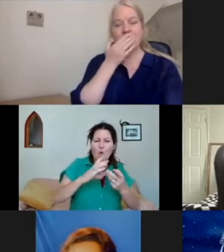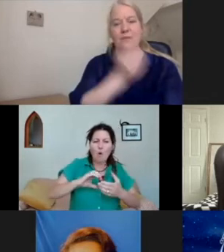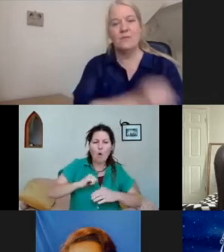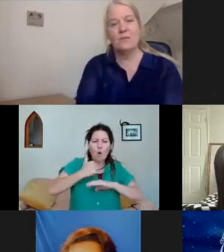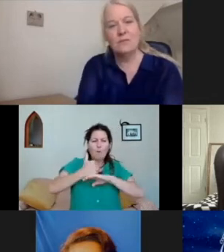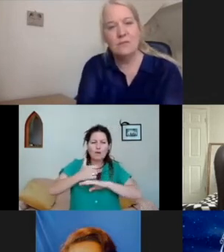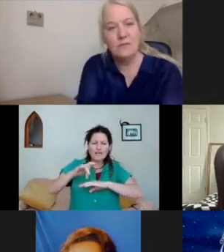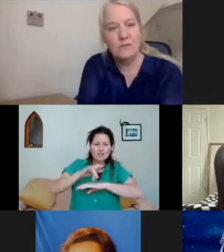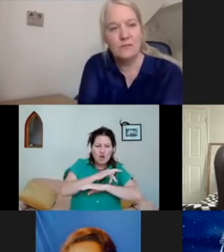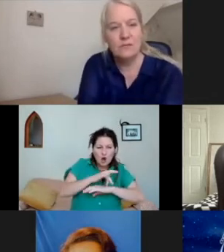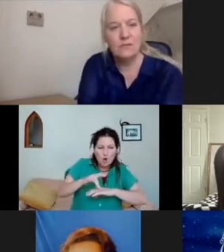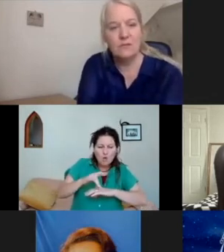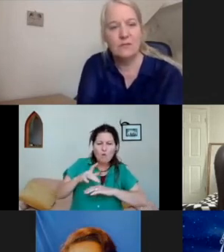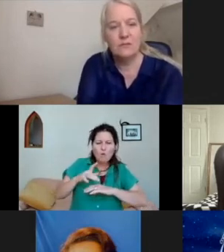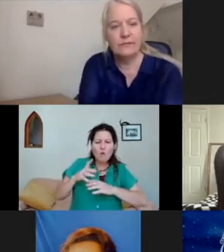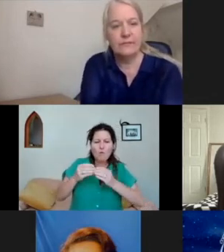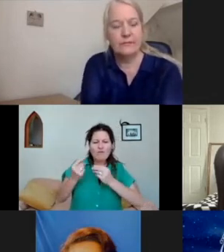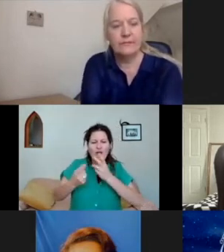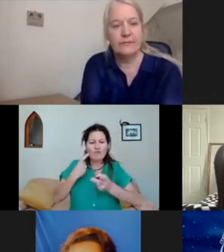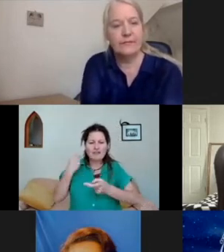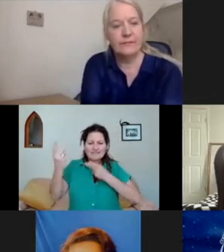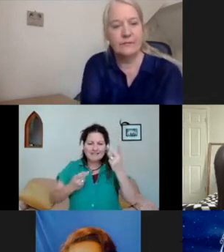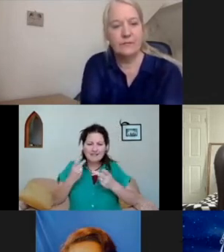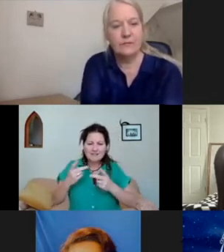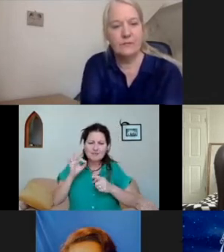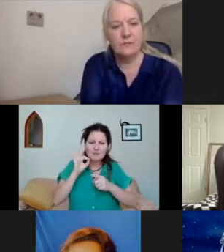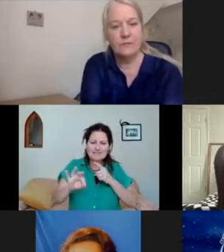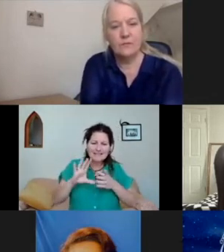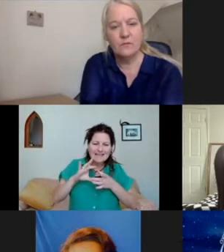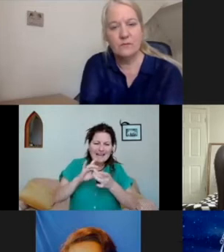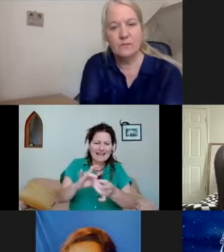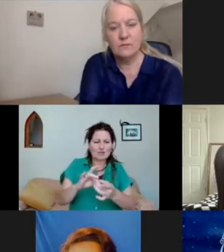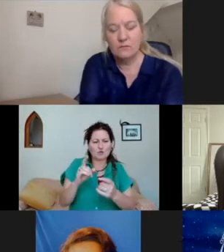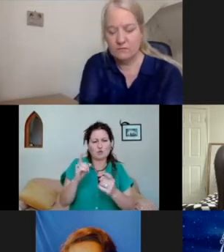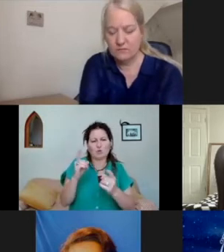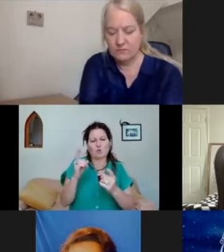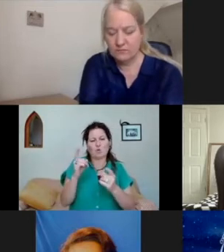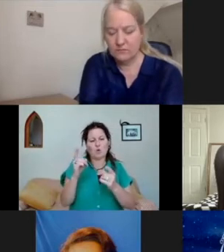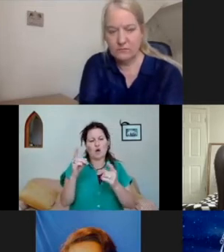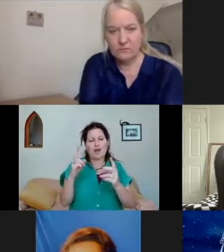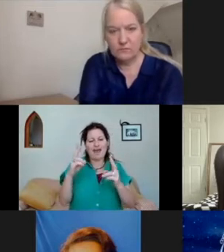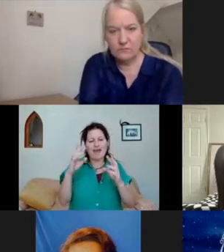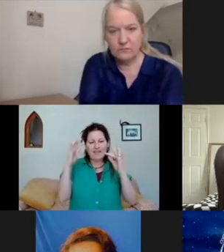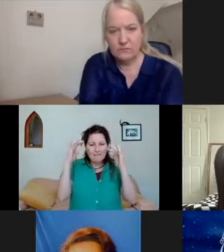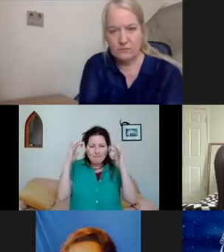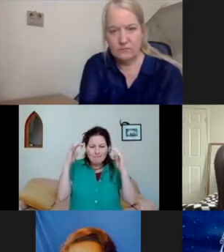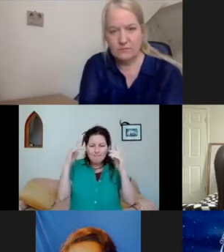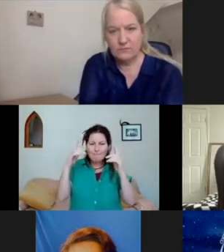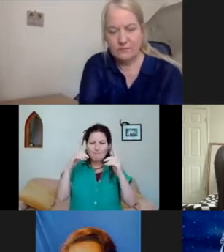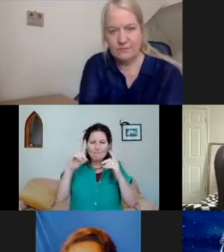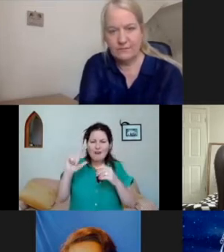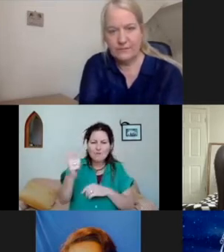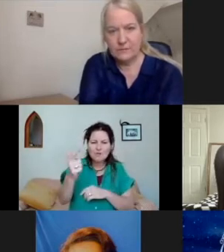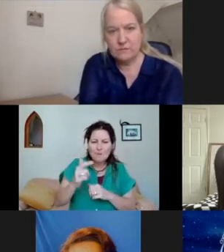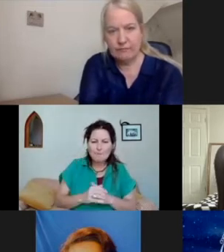particular Lewisham theme. That was kind of, I was thinking along those sort of lines. So, I mean, I know Deptford isn't Lewisham, but, you know,